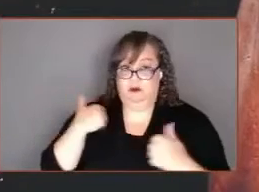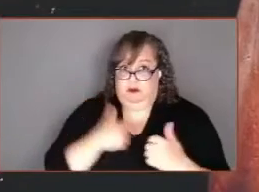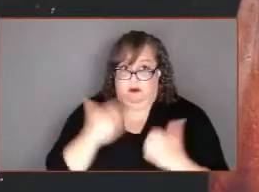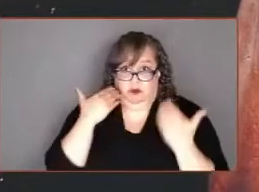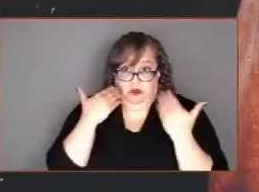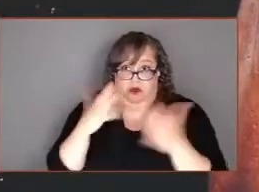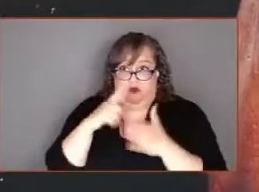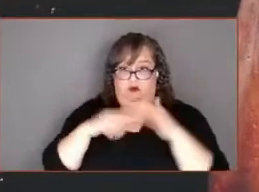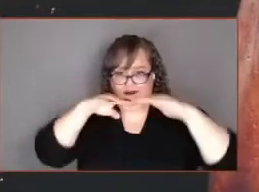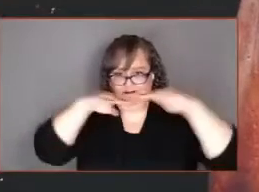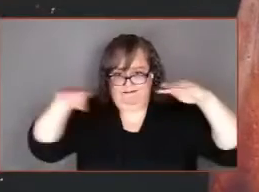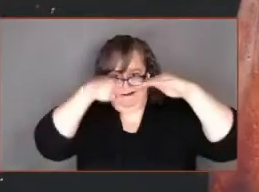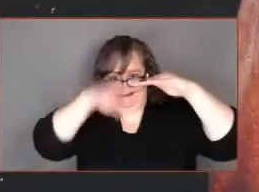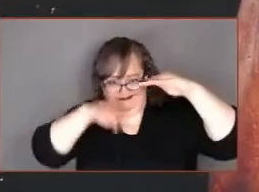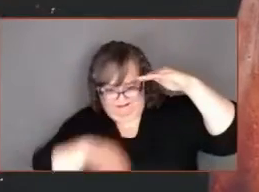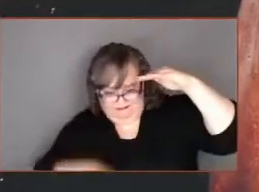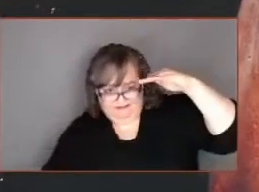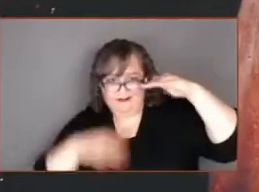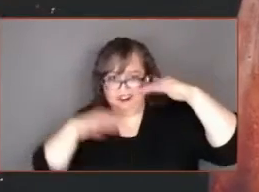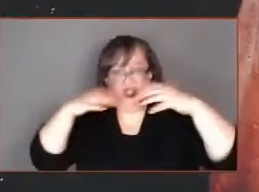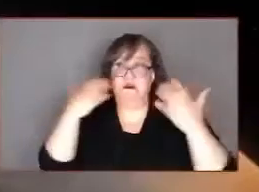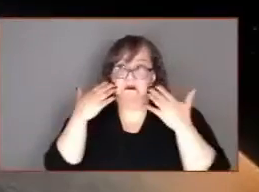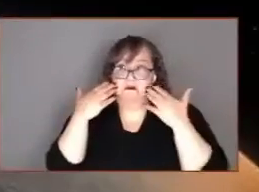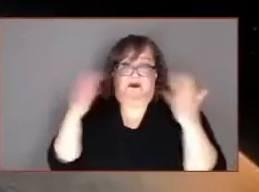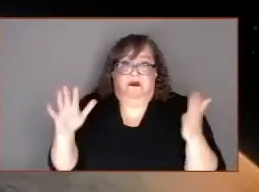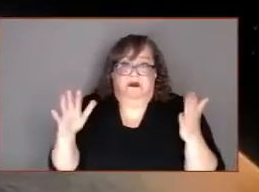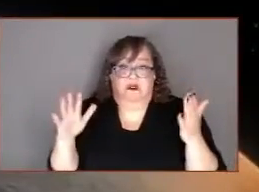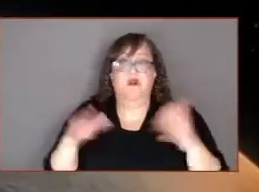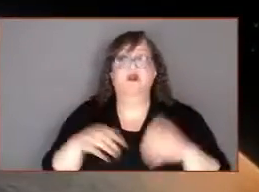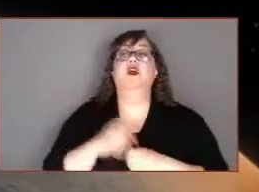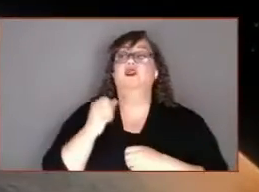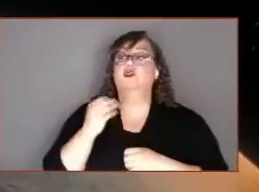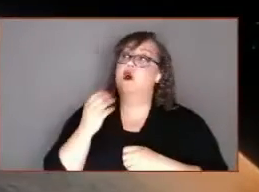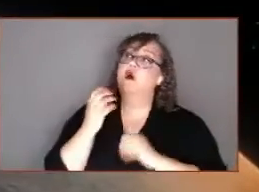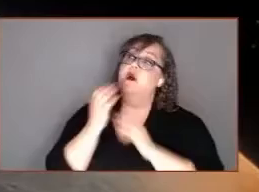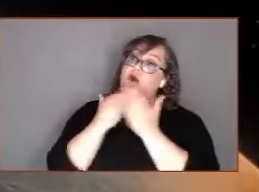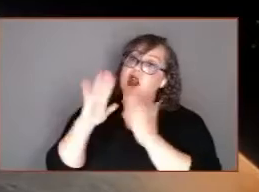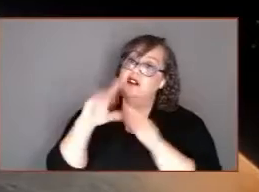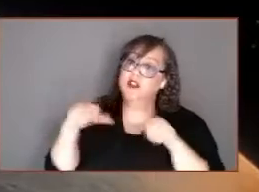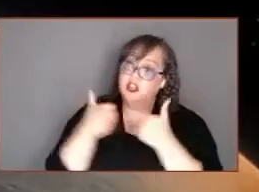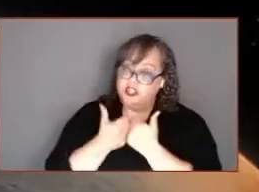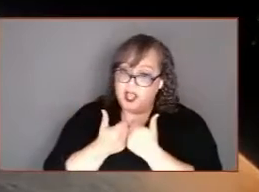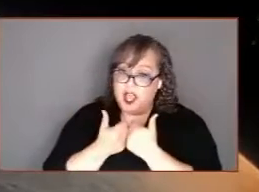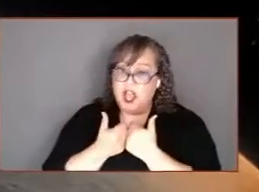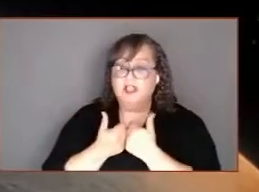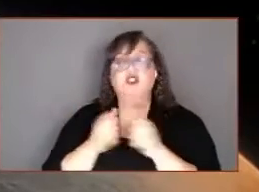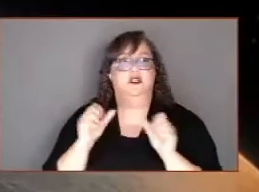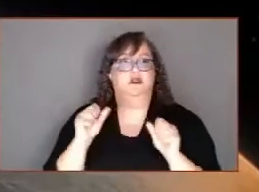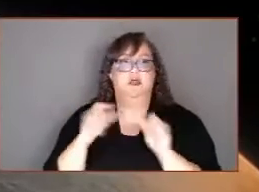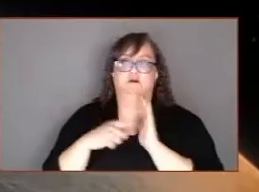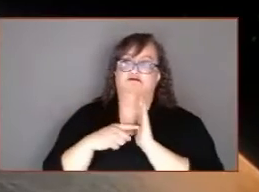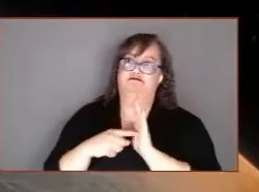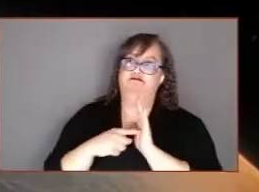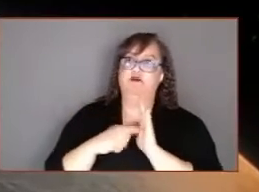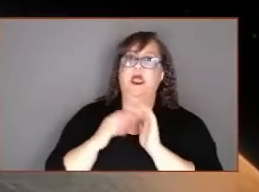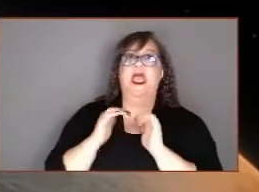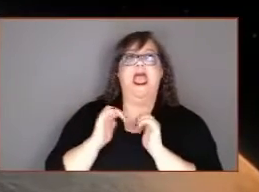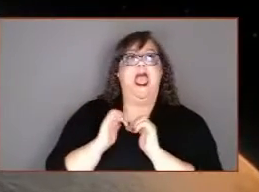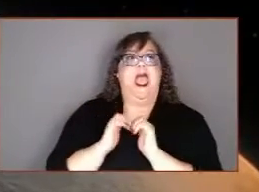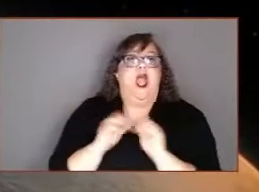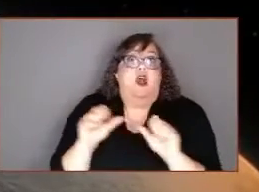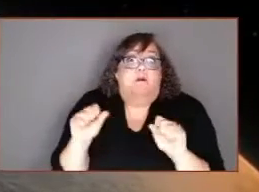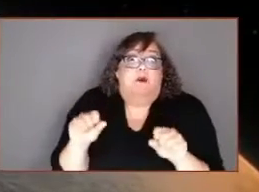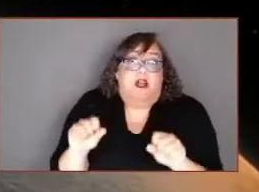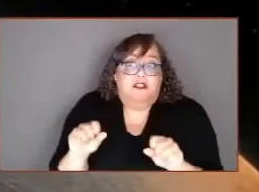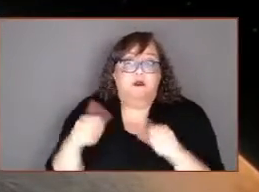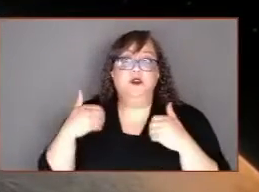of. So one of the challenges that they're facing here is being able to demonstrate the capability of creating a digital